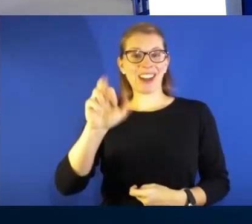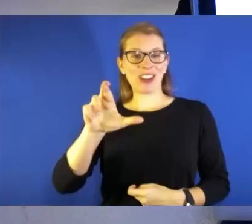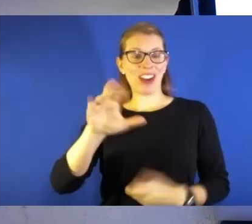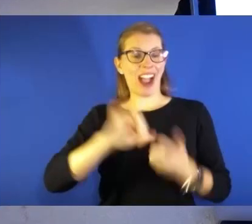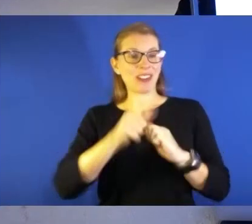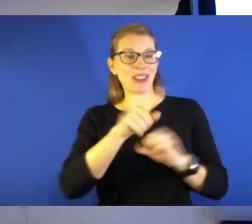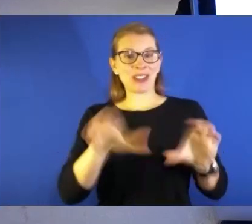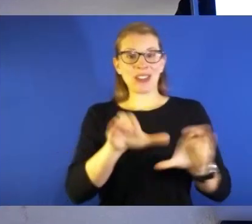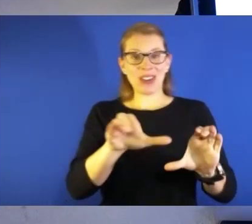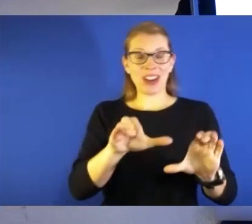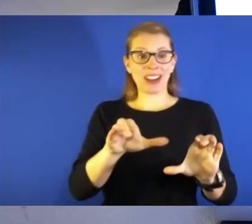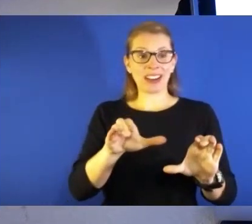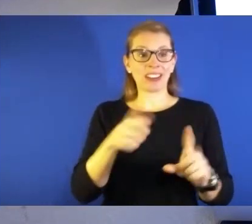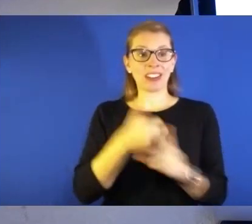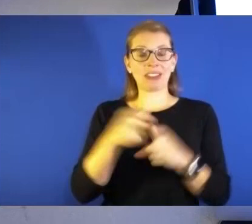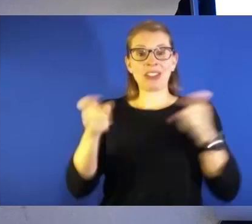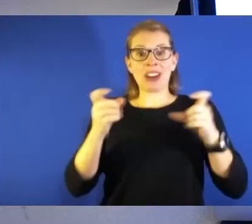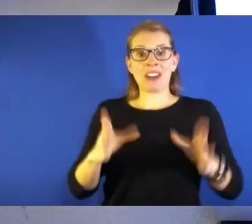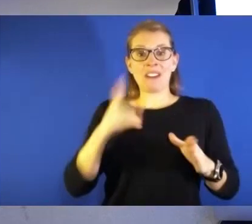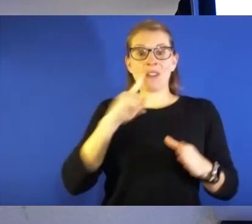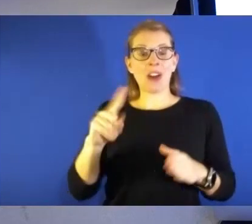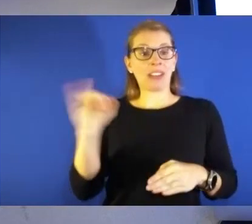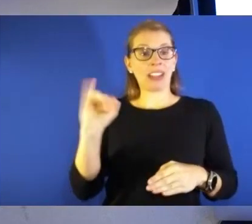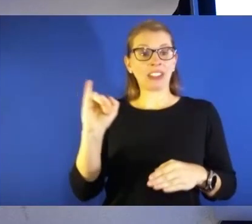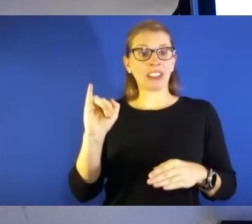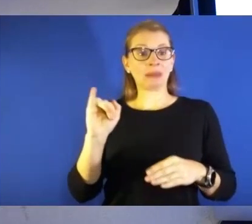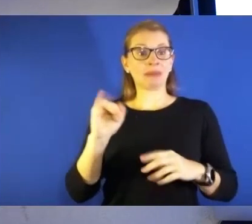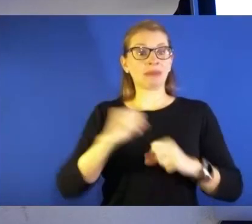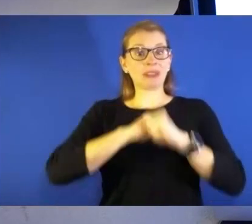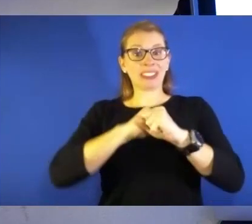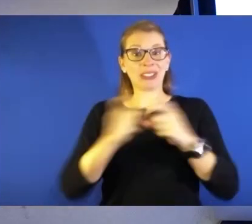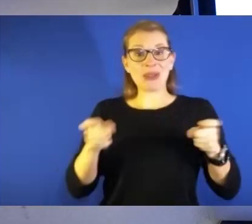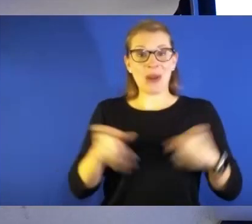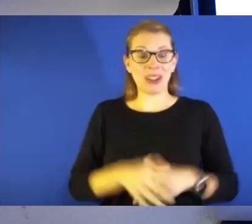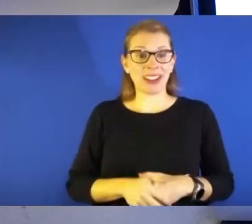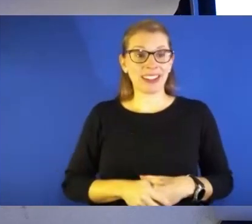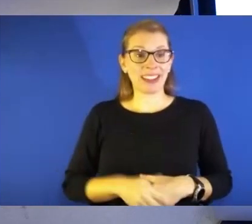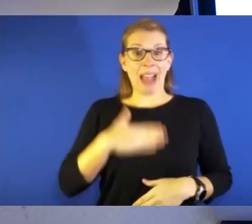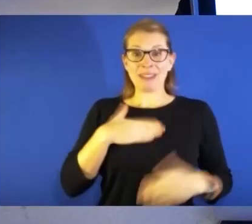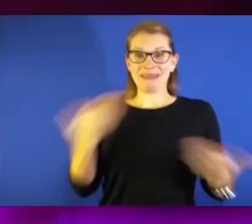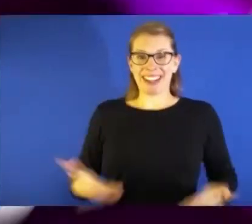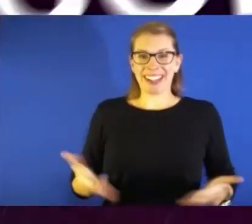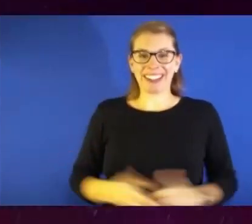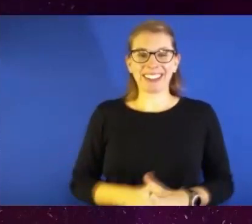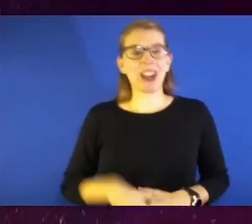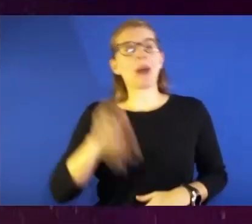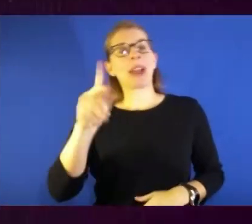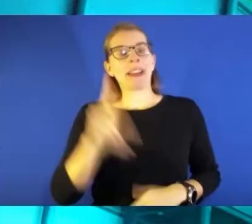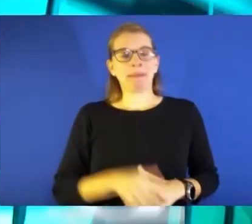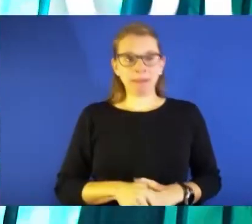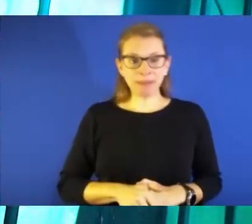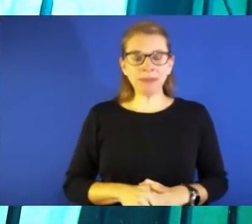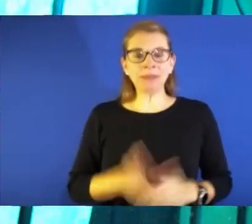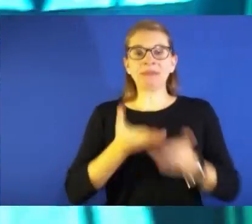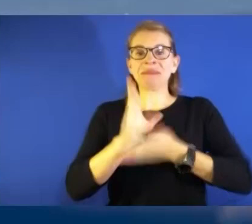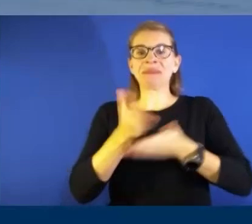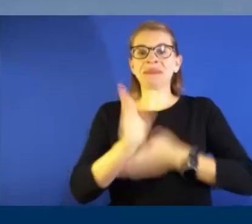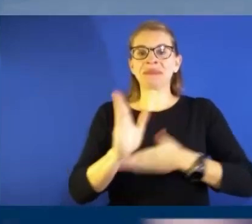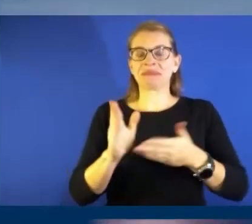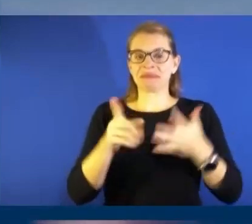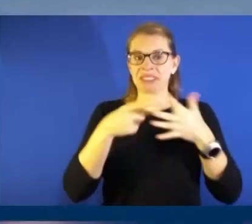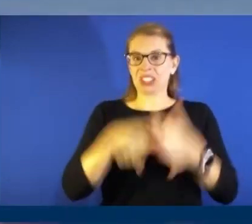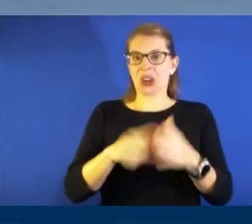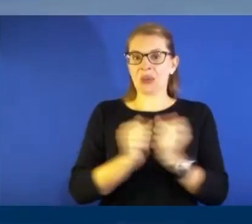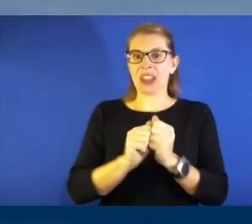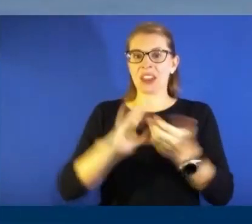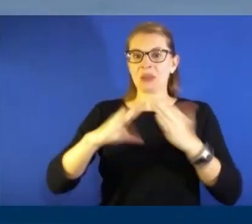Prevention Control. Glad you're with us today to help us answer some of these questions. Of course. Happy to be here. Always happy to be here. Okay. All right, so let's get going with some of our community questions, and we'll